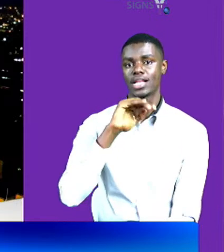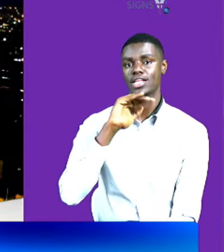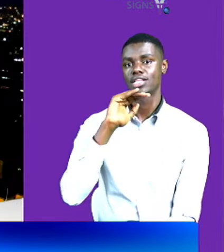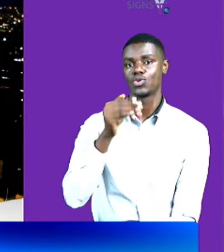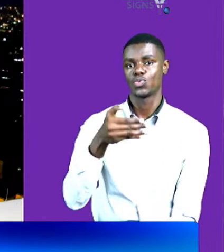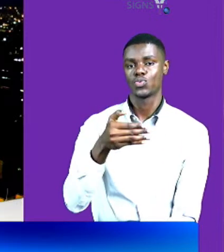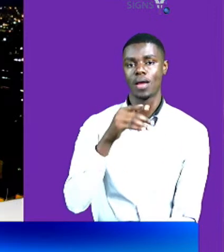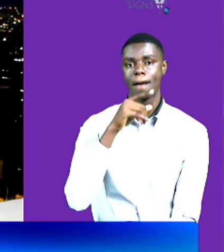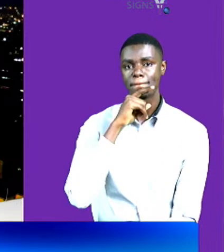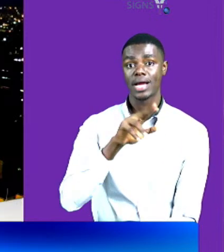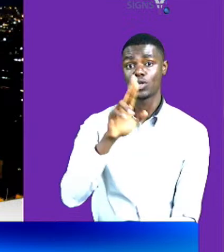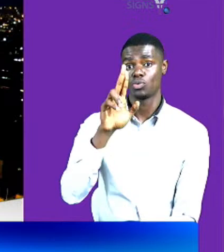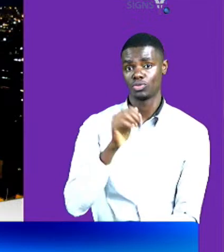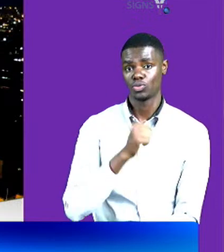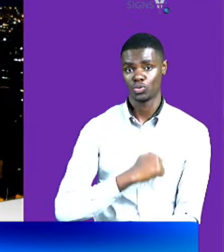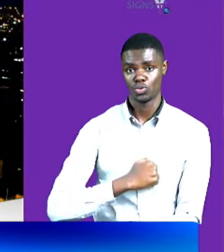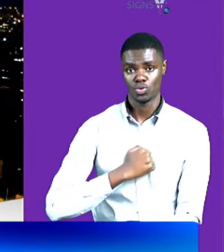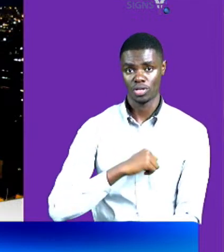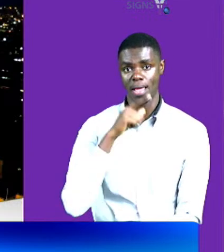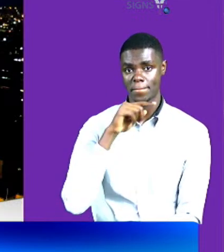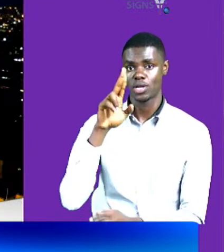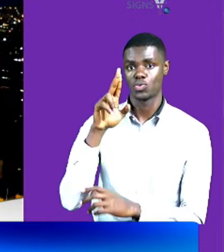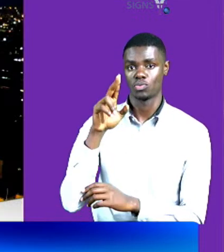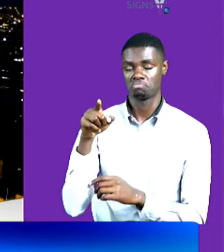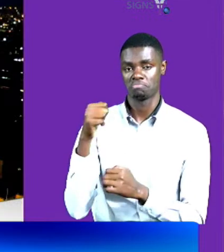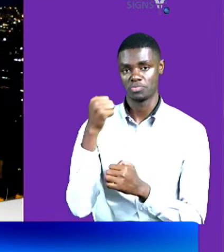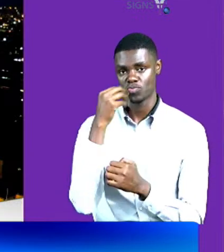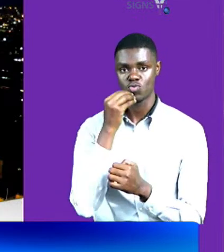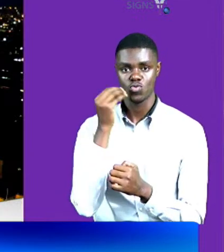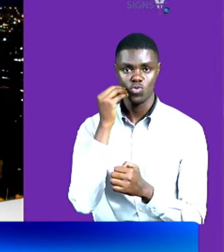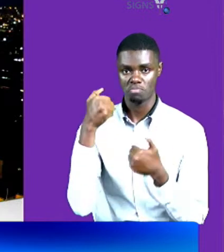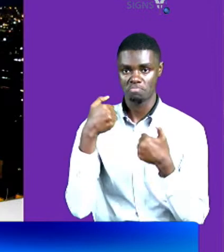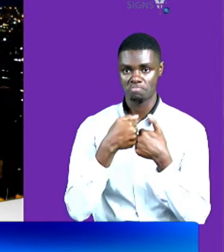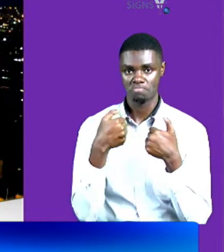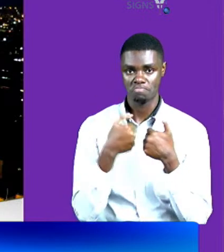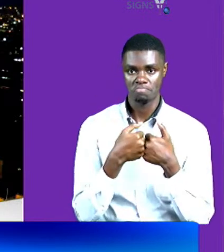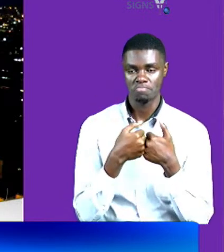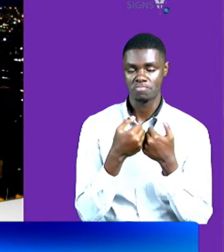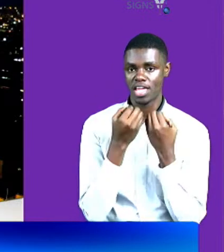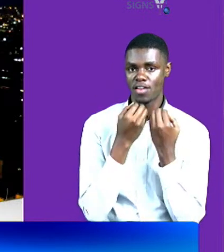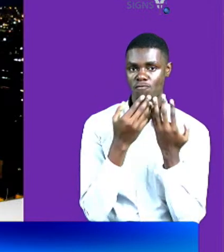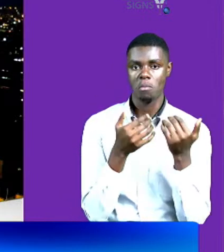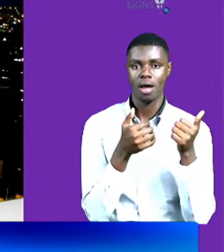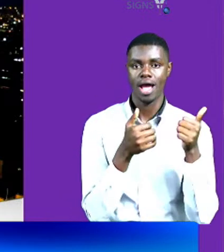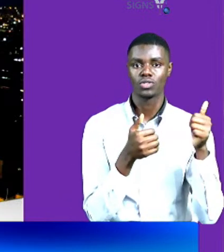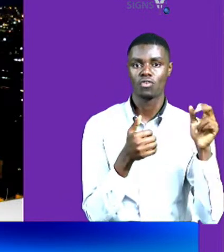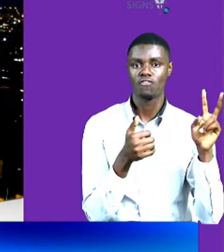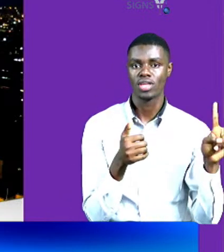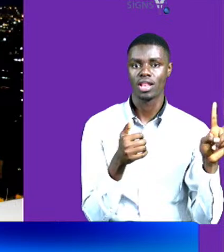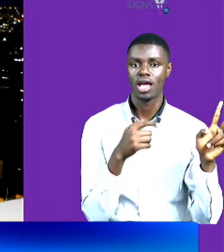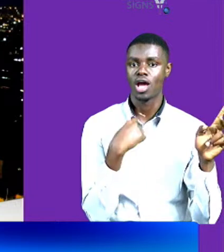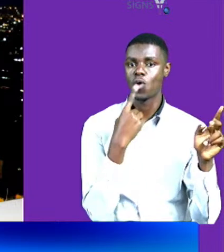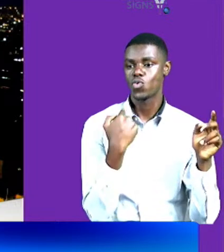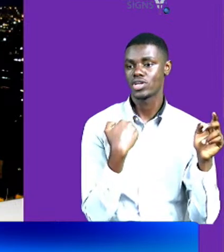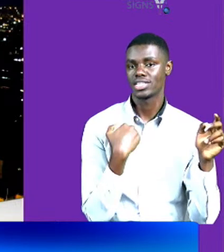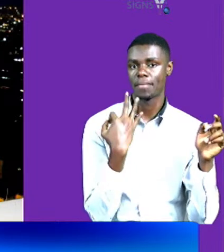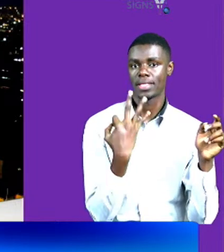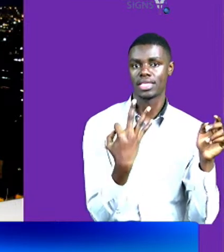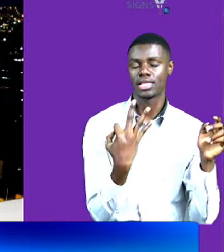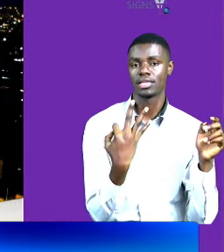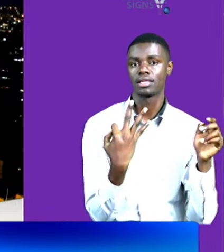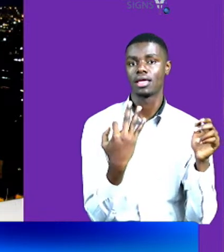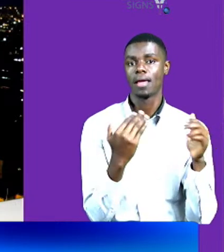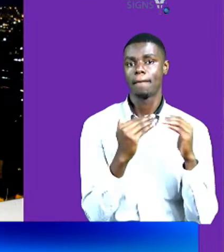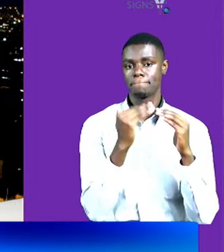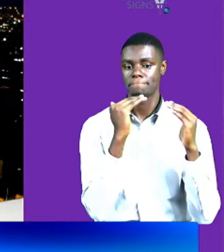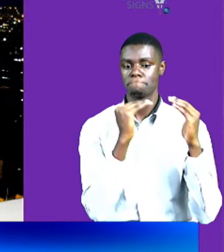United will be at home against an informed Aston Villa, who sit third behind league